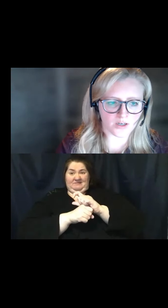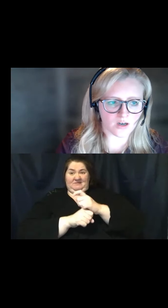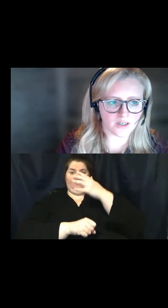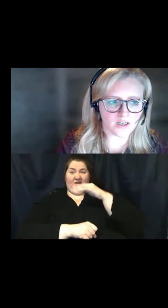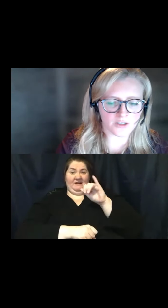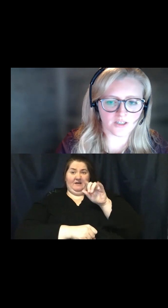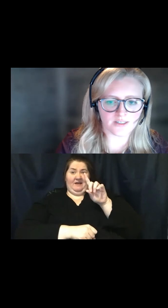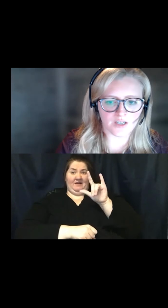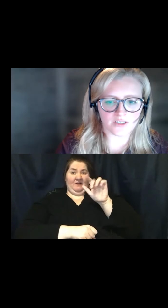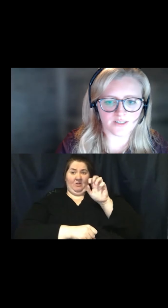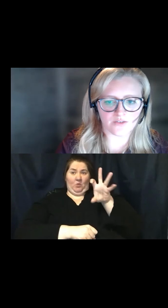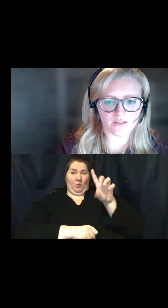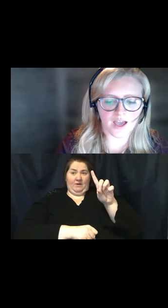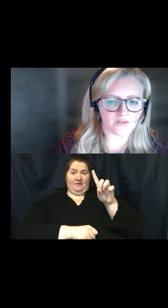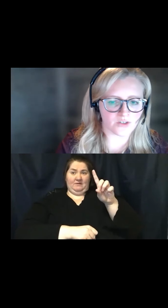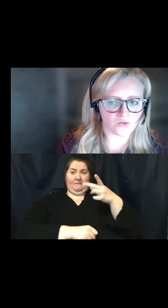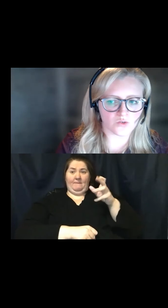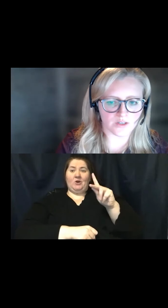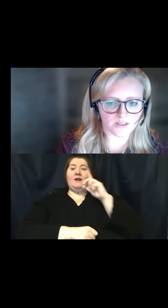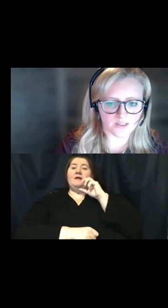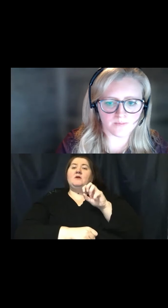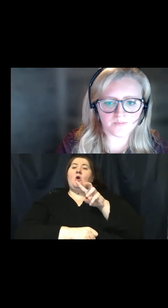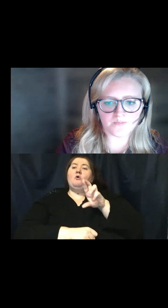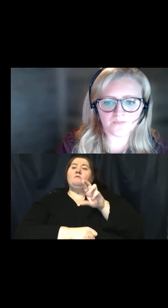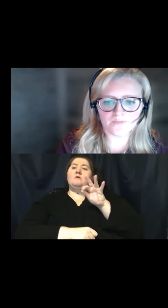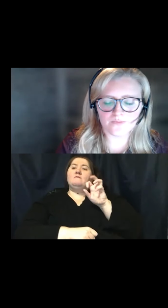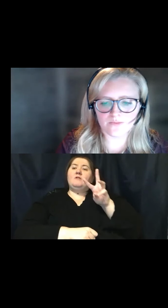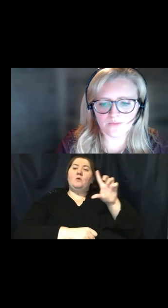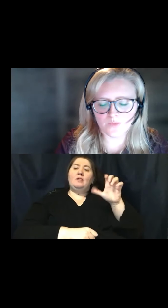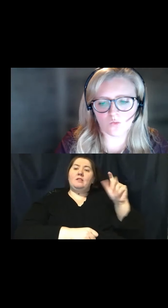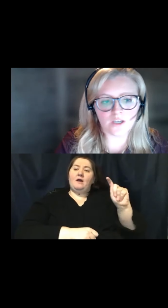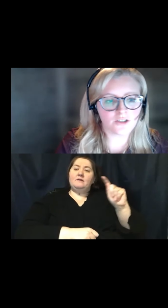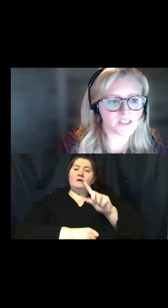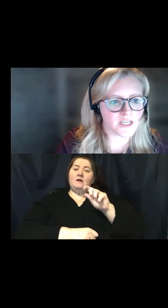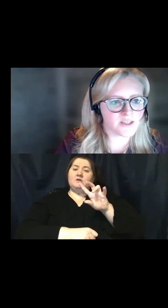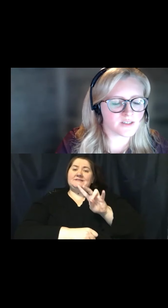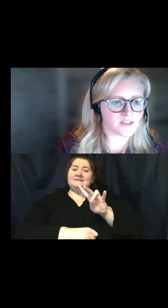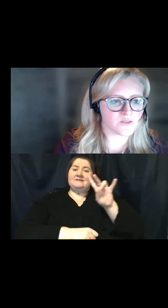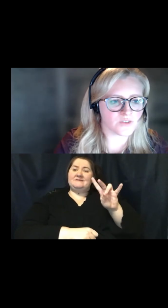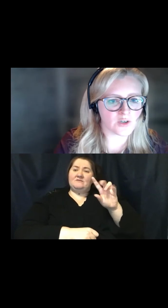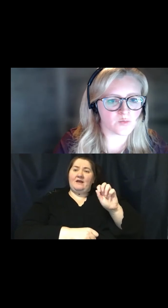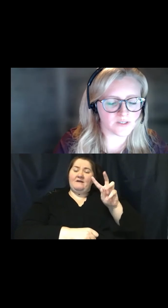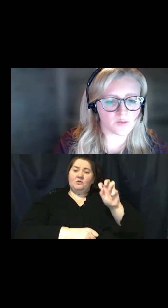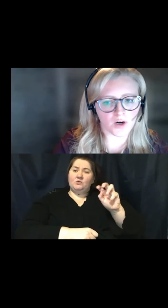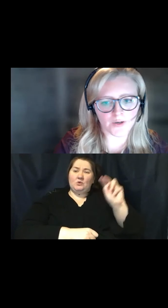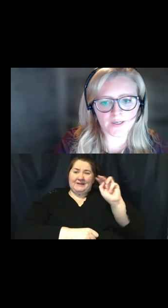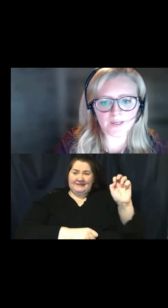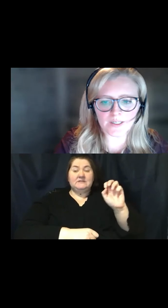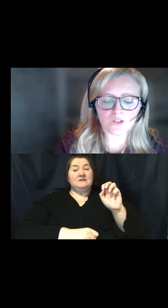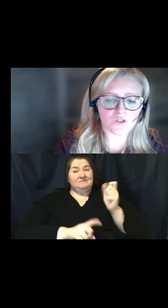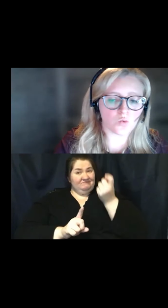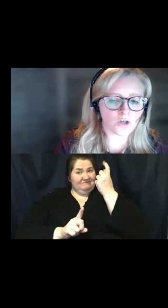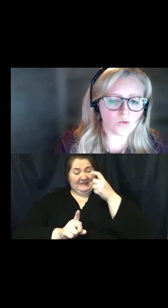to the park on 177th Avenue Northeast. We understand that this is a very busy